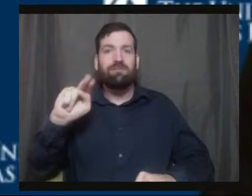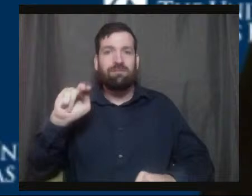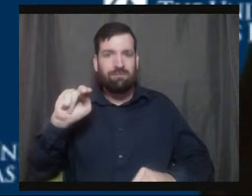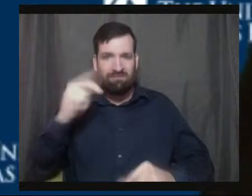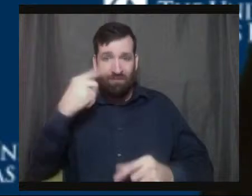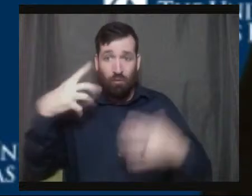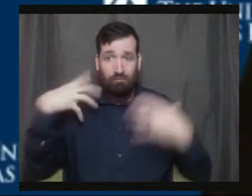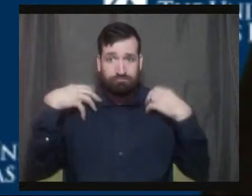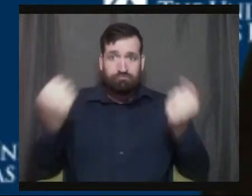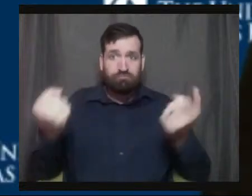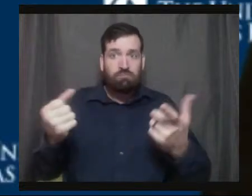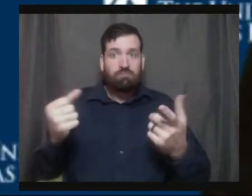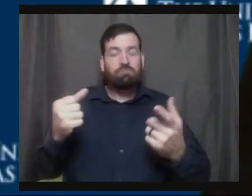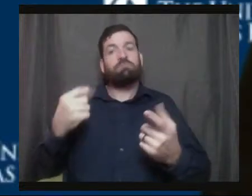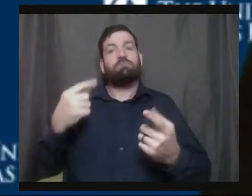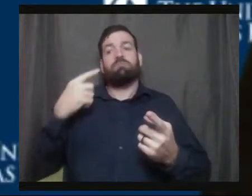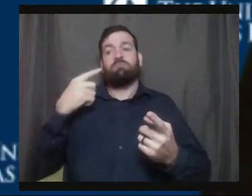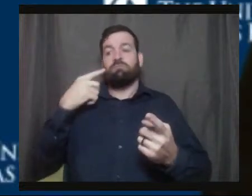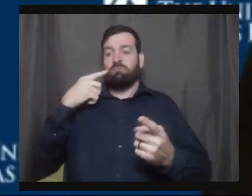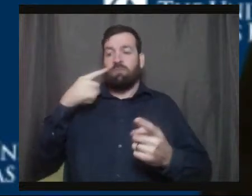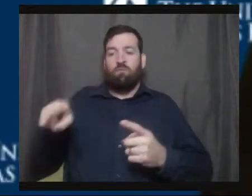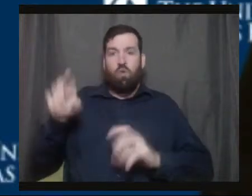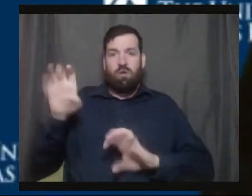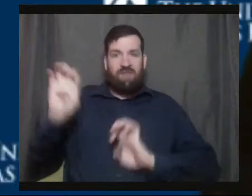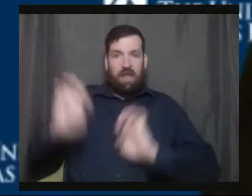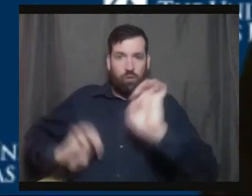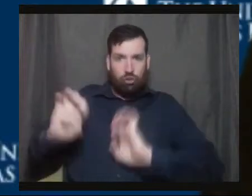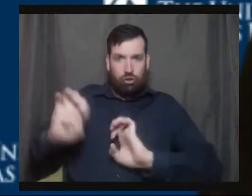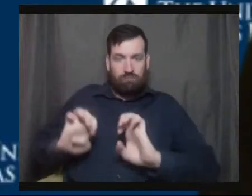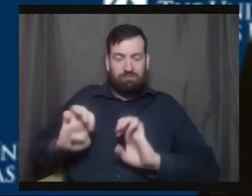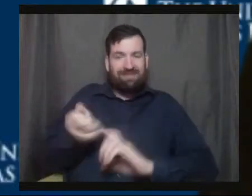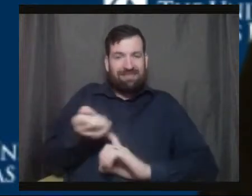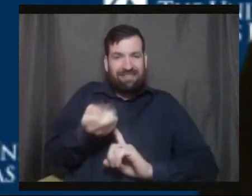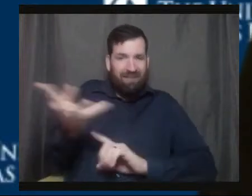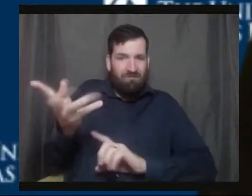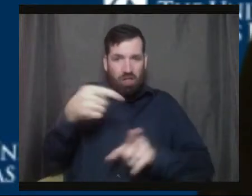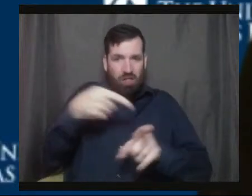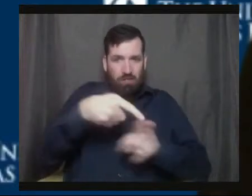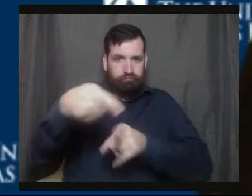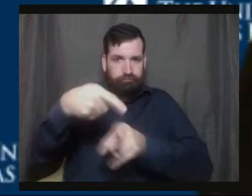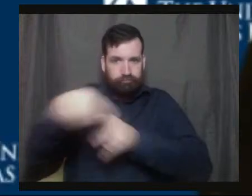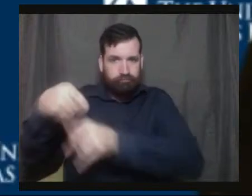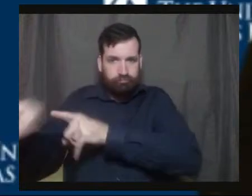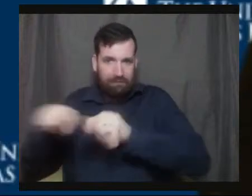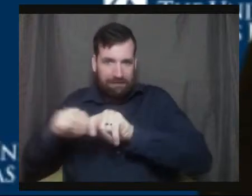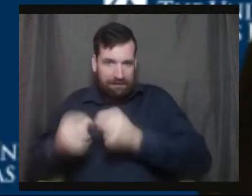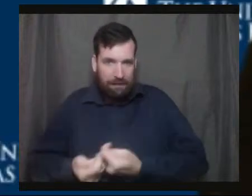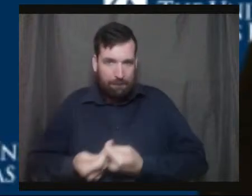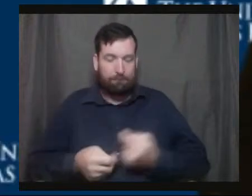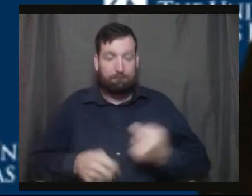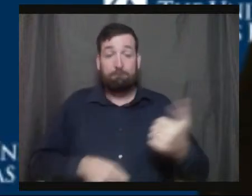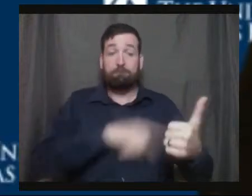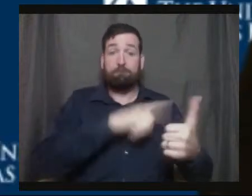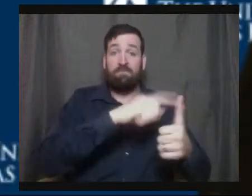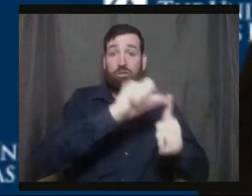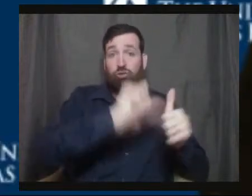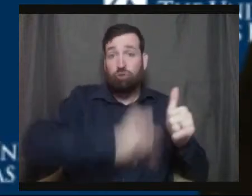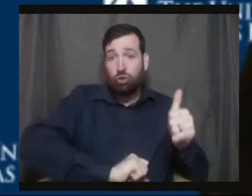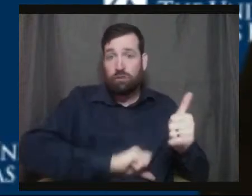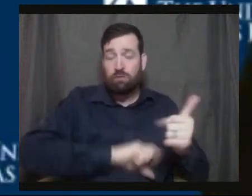potential bariatric surgery involves really a multidisciplinary team. So not only meeting with the surgeon, but also all patients meet